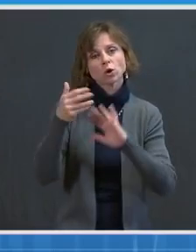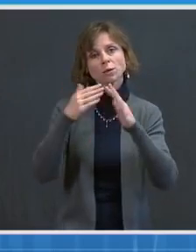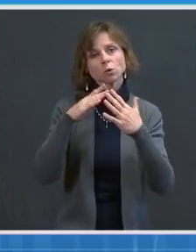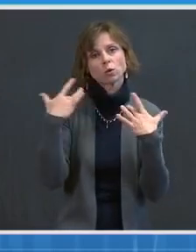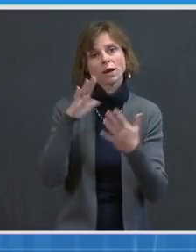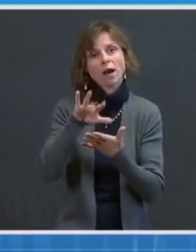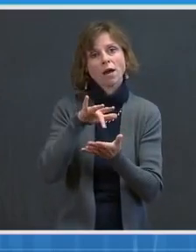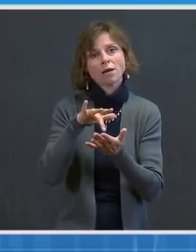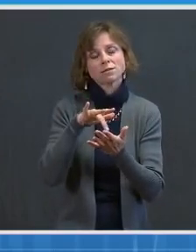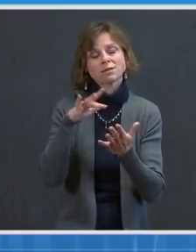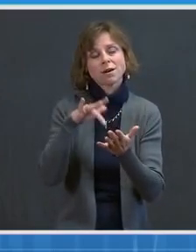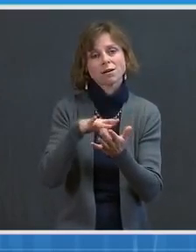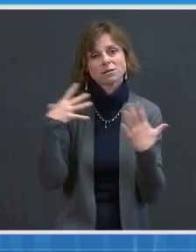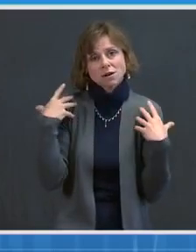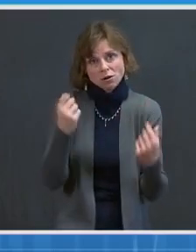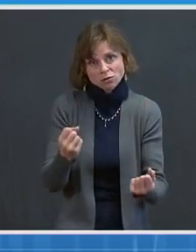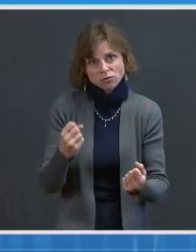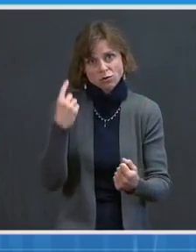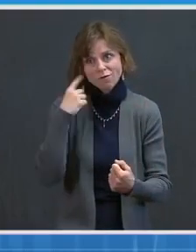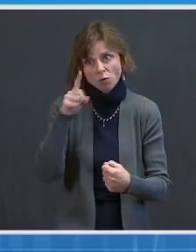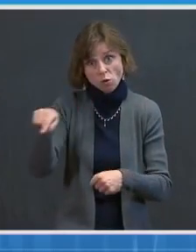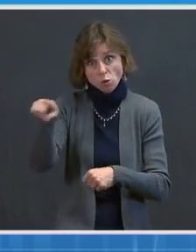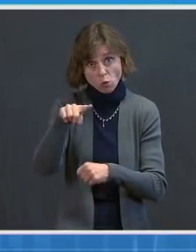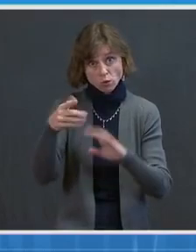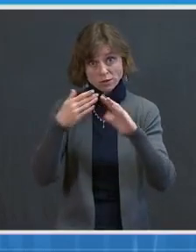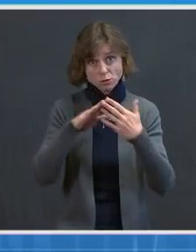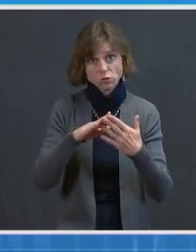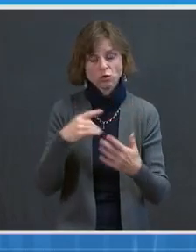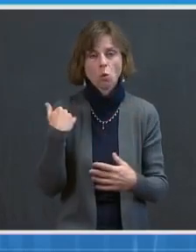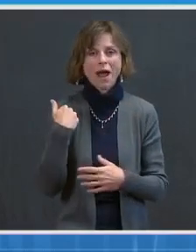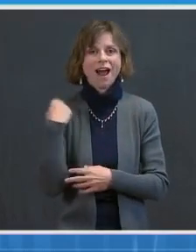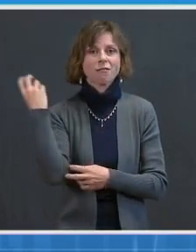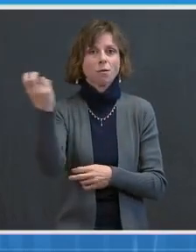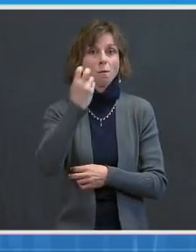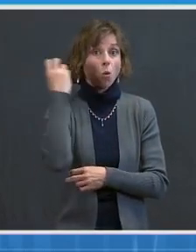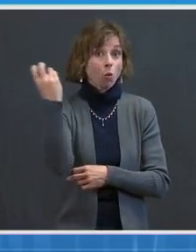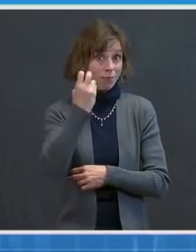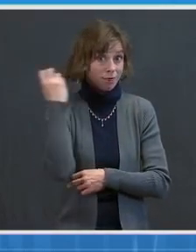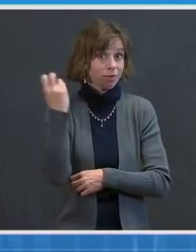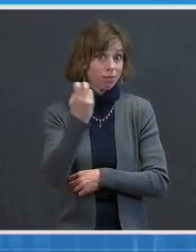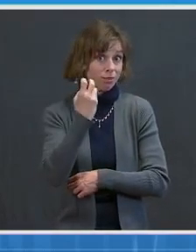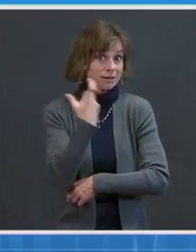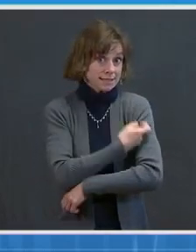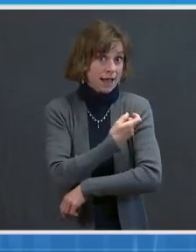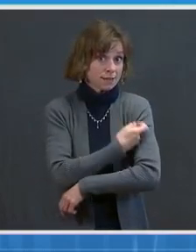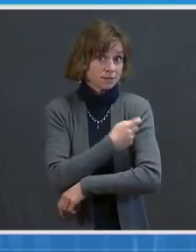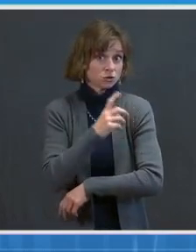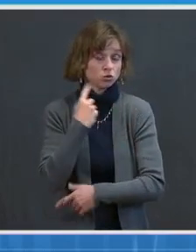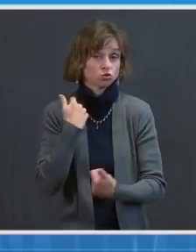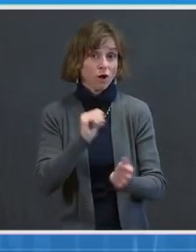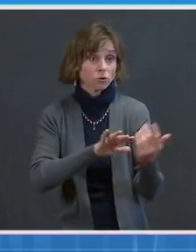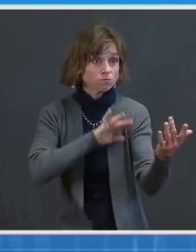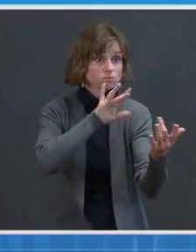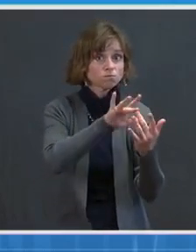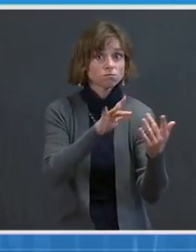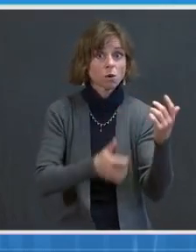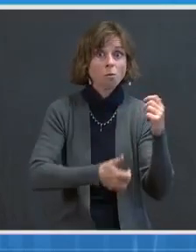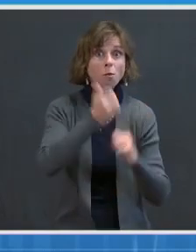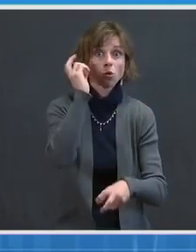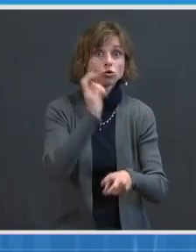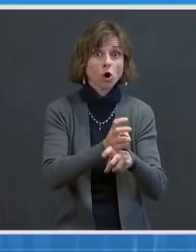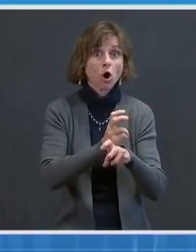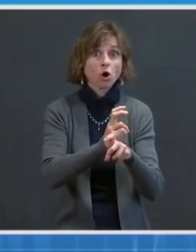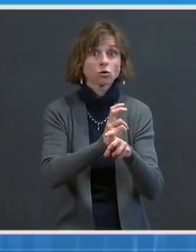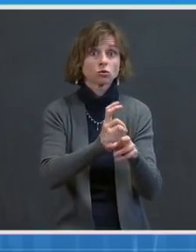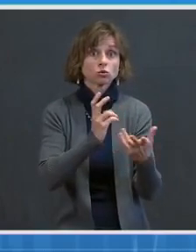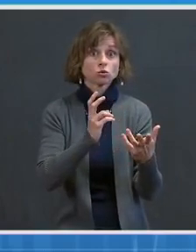We're launching mobile sites to help vaccinate the hardest-to-reach communities. And this is leading to results for the